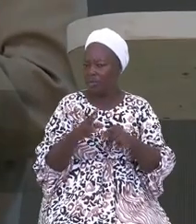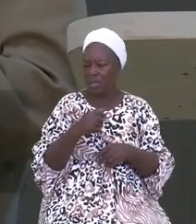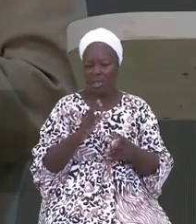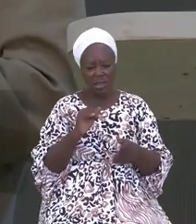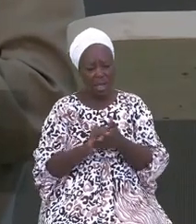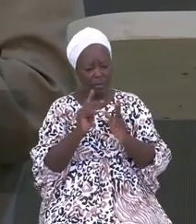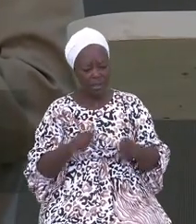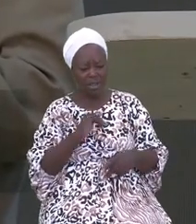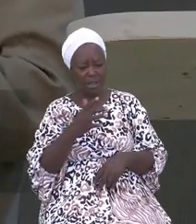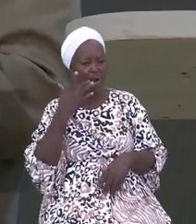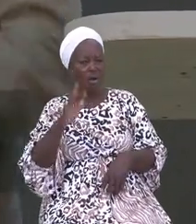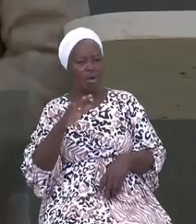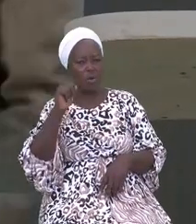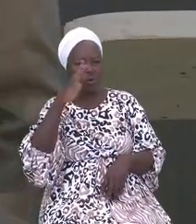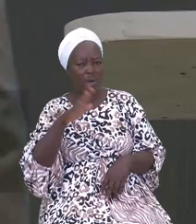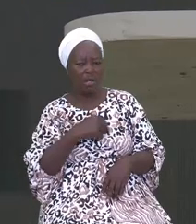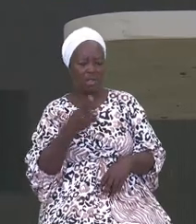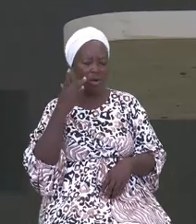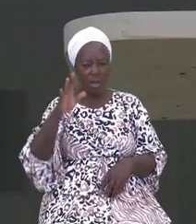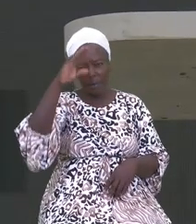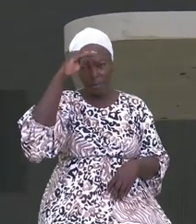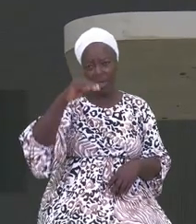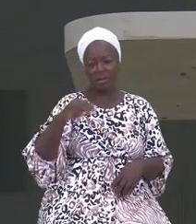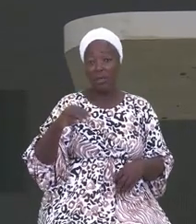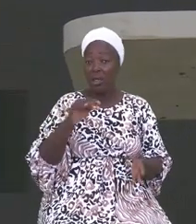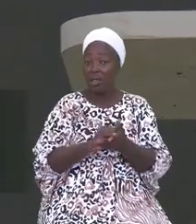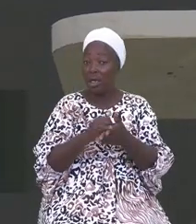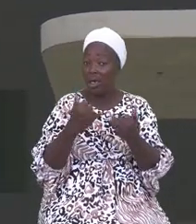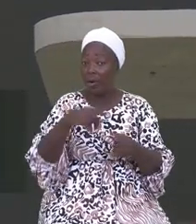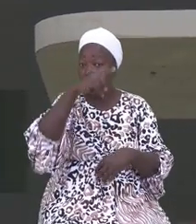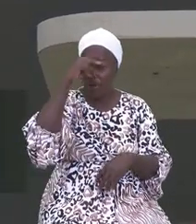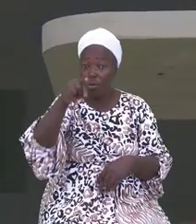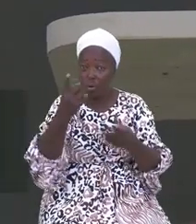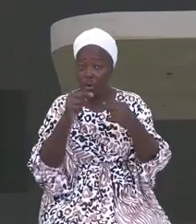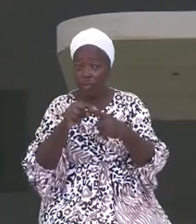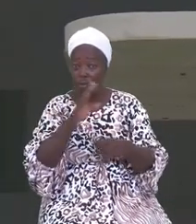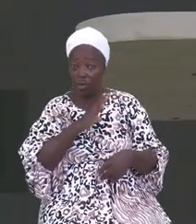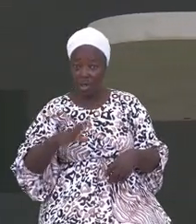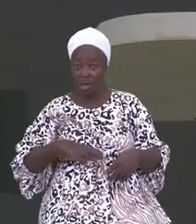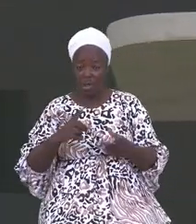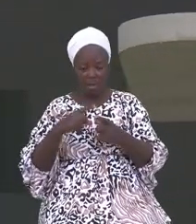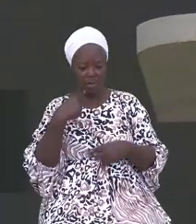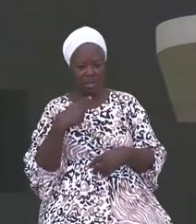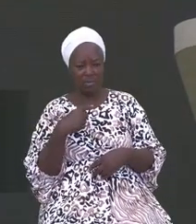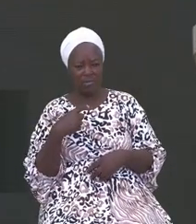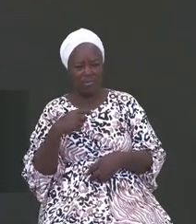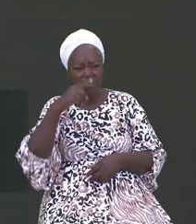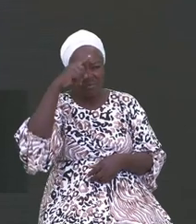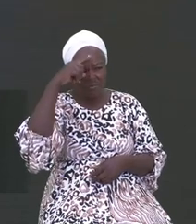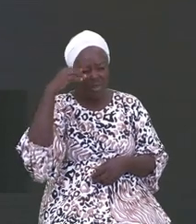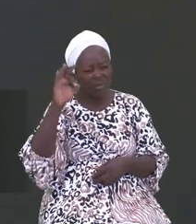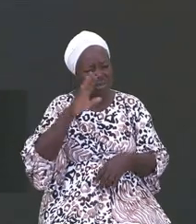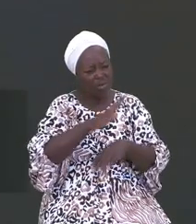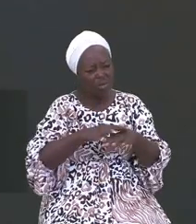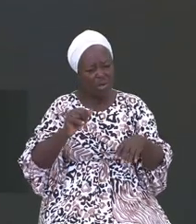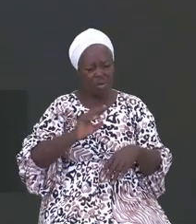it's a lucky woman. That now because you come to Christ, you say, because of the calling of